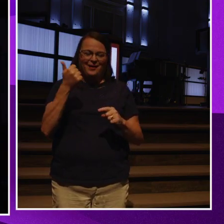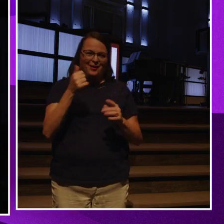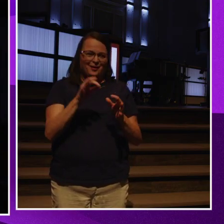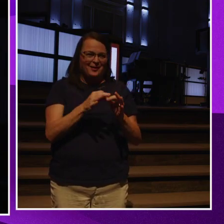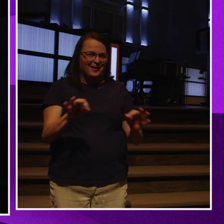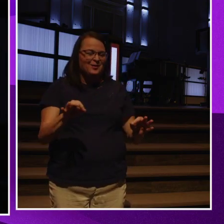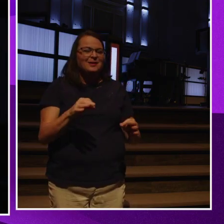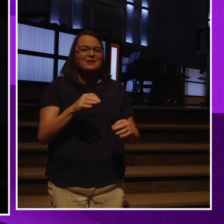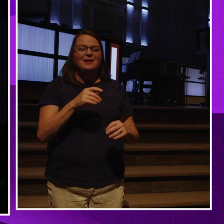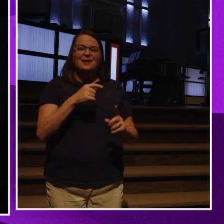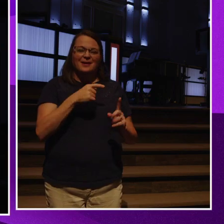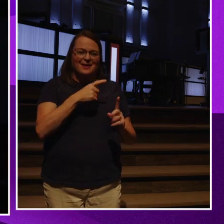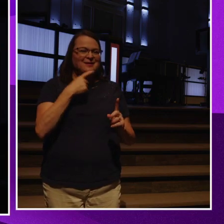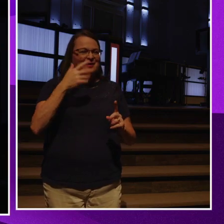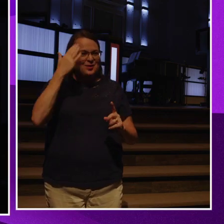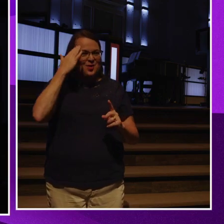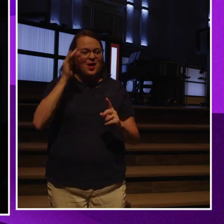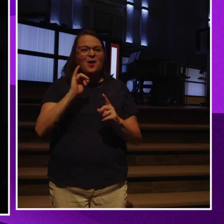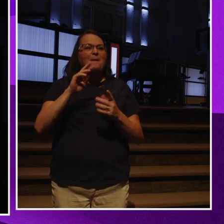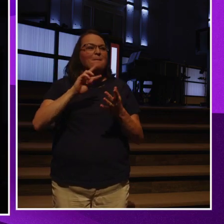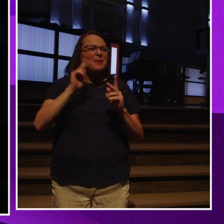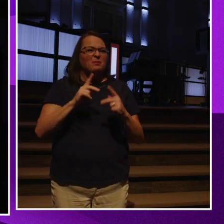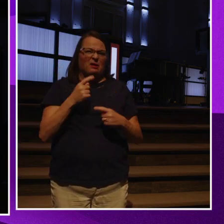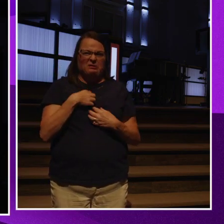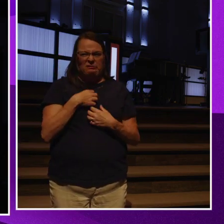And you know what it's like when people grumble,